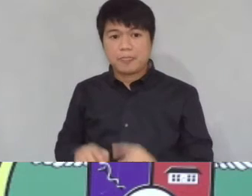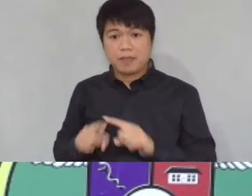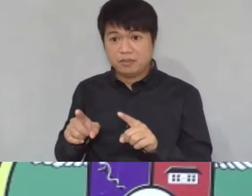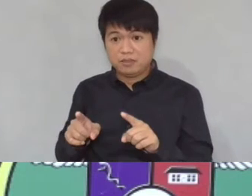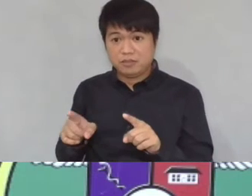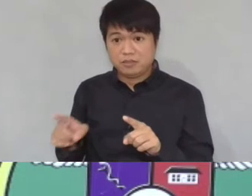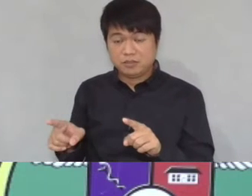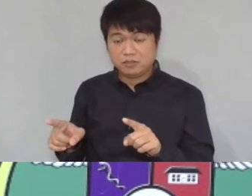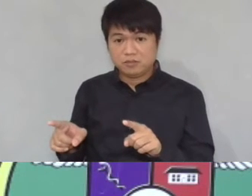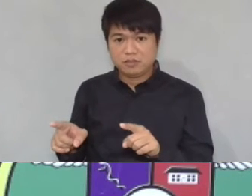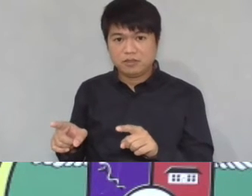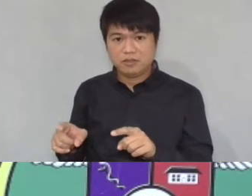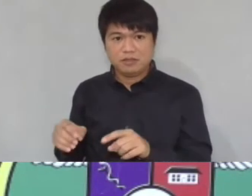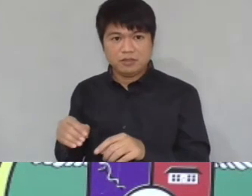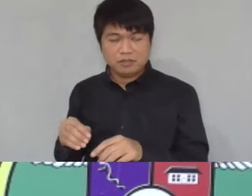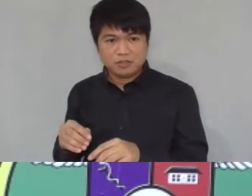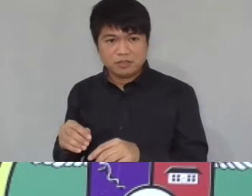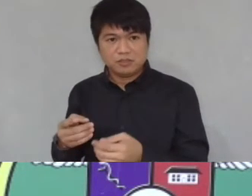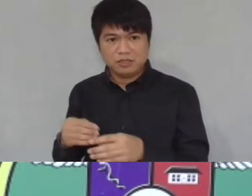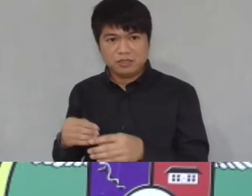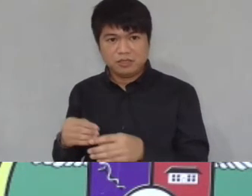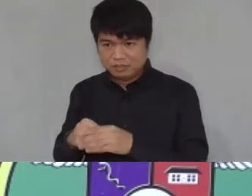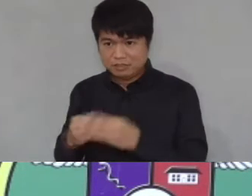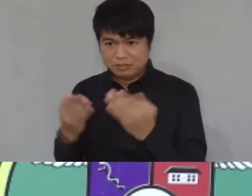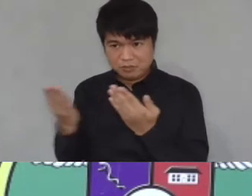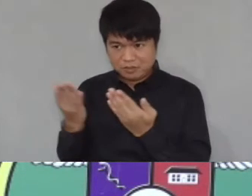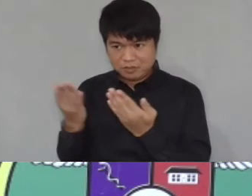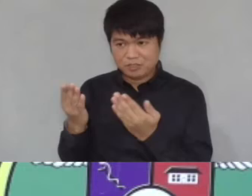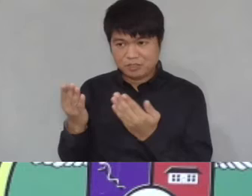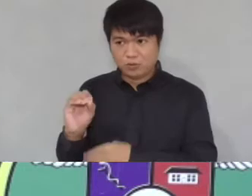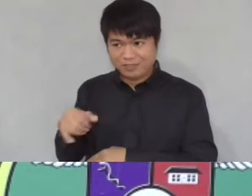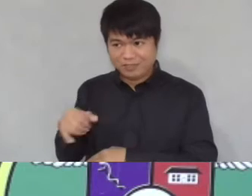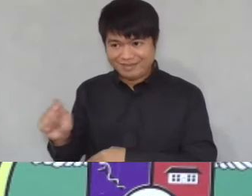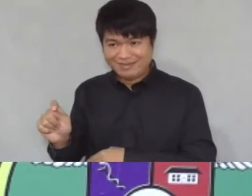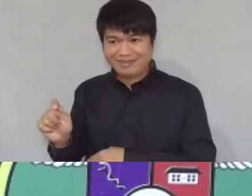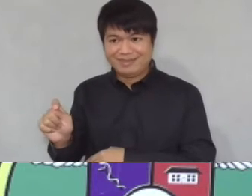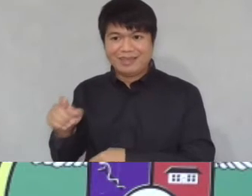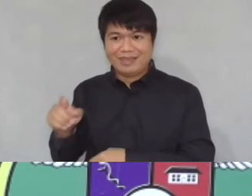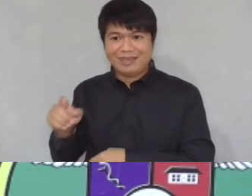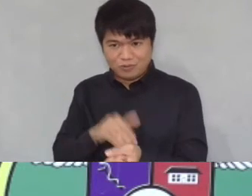for in-service doctors. When we're, how about the pre-service doctors?